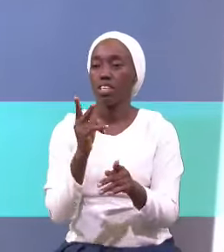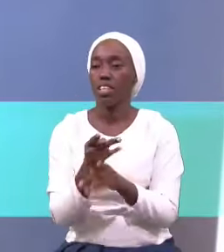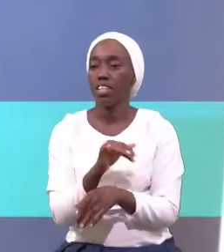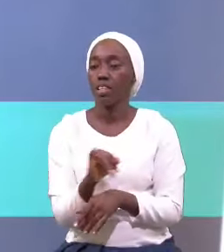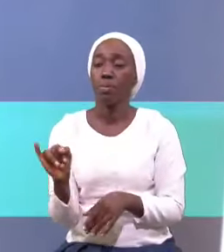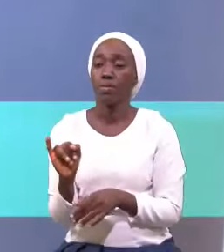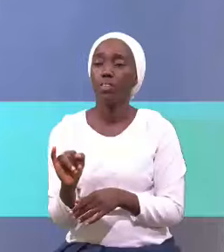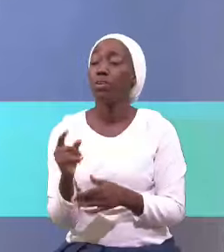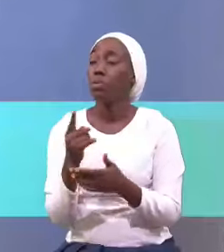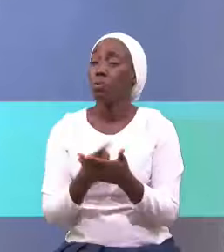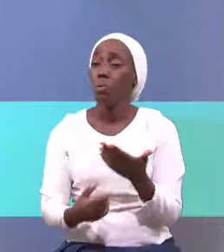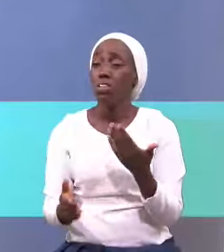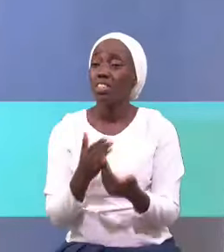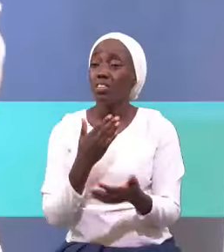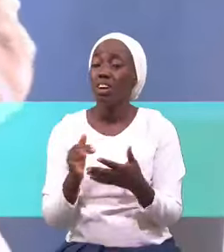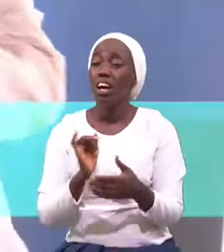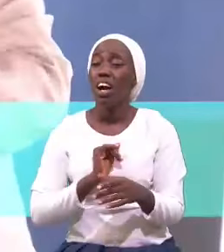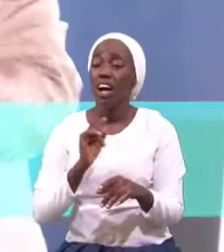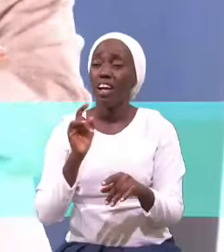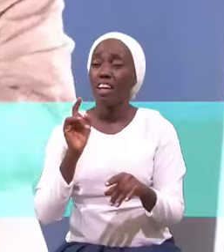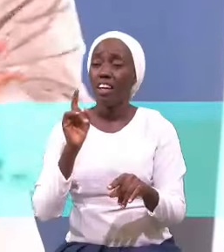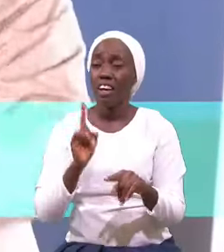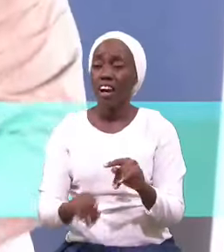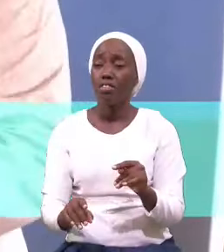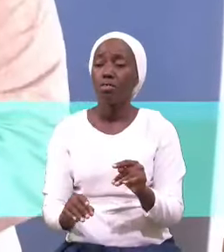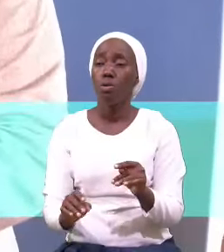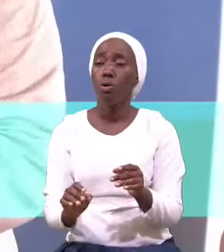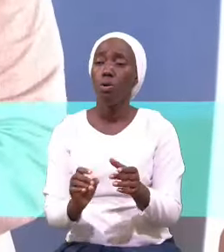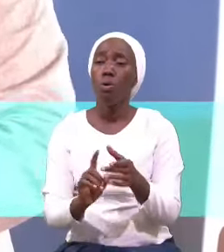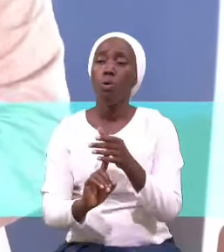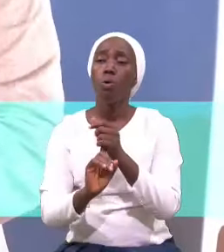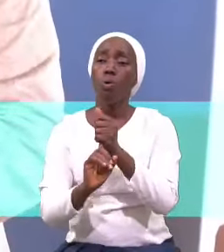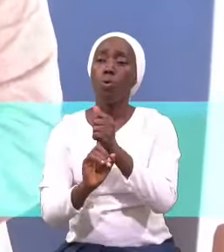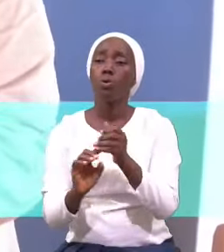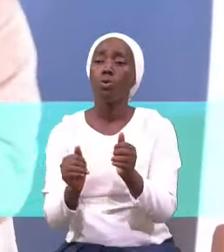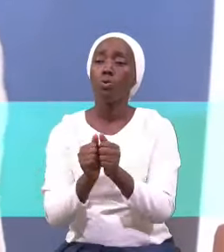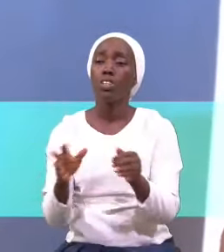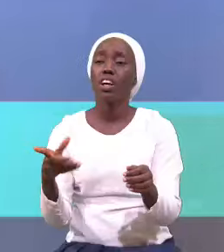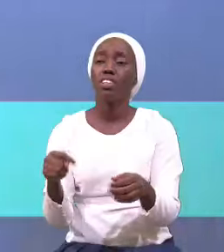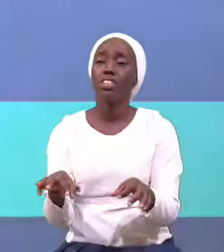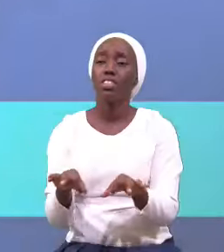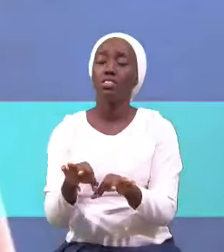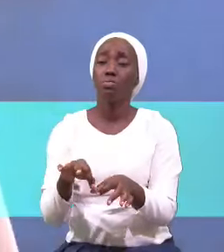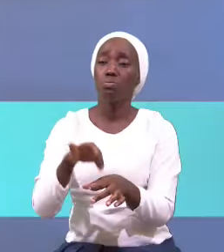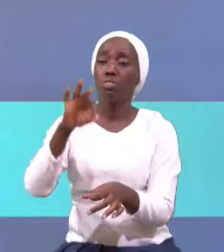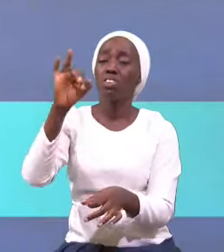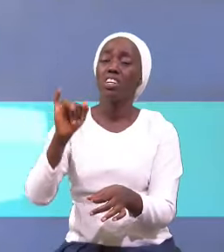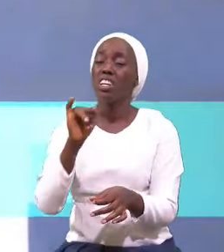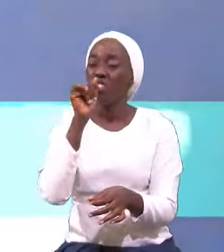Whatever I cannot hold without the Spirit is not worth holding.